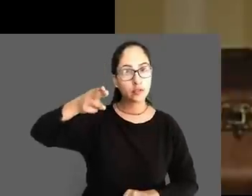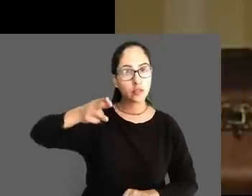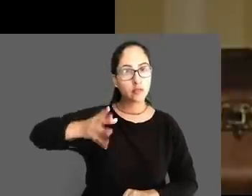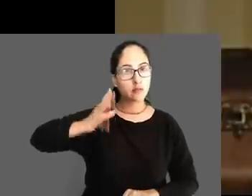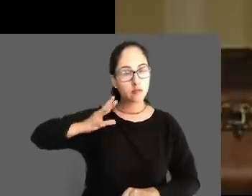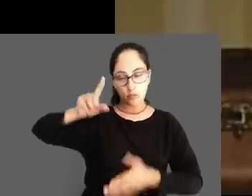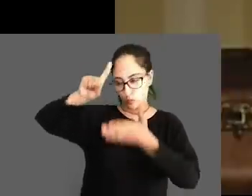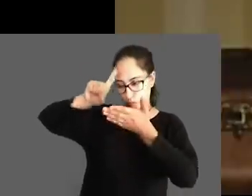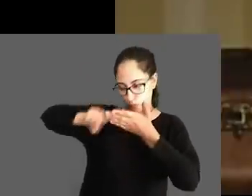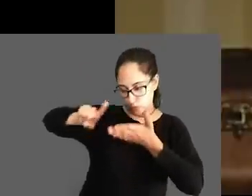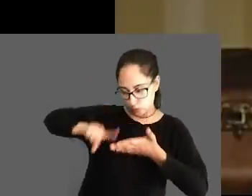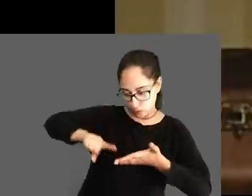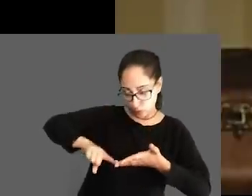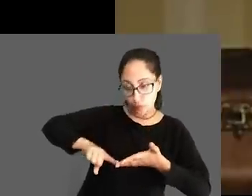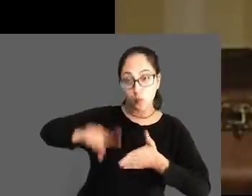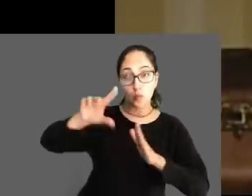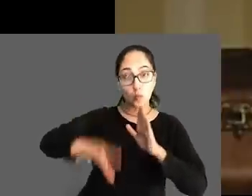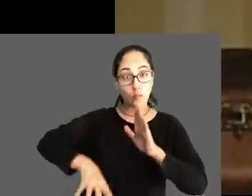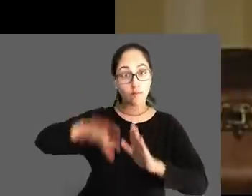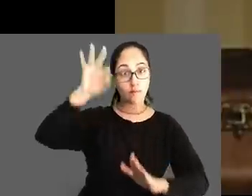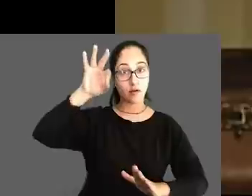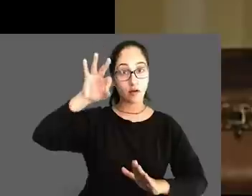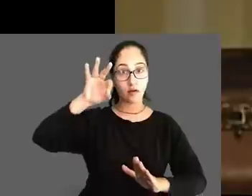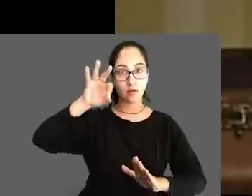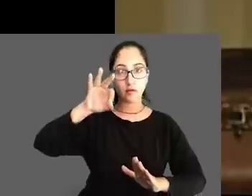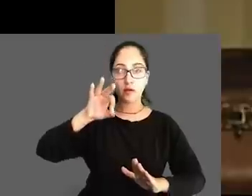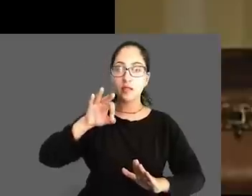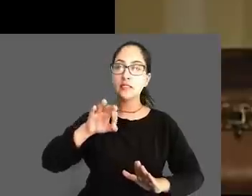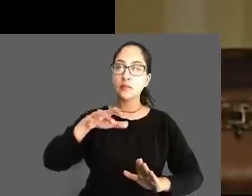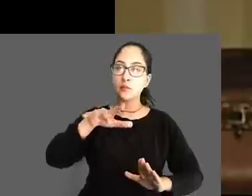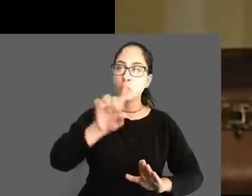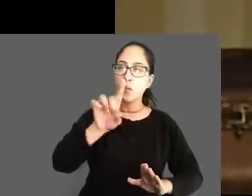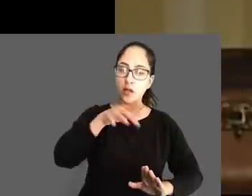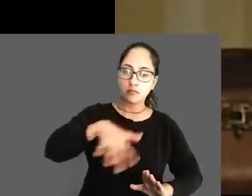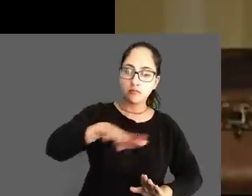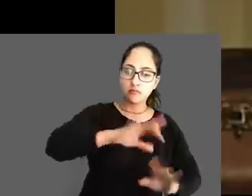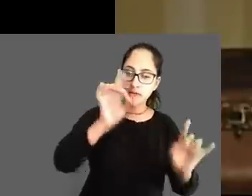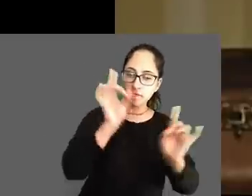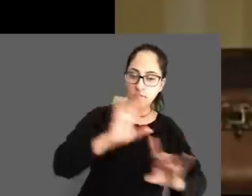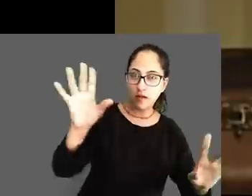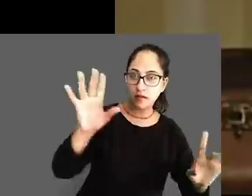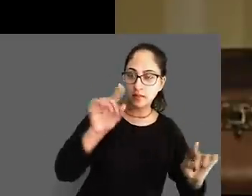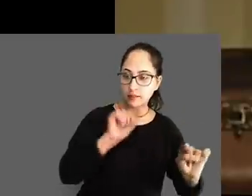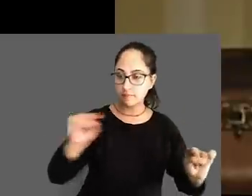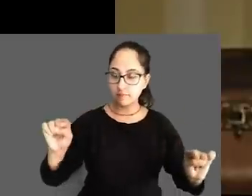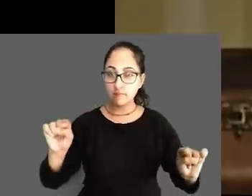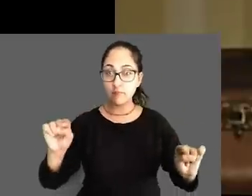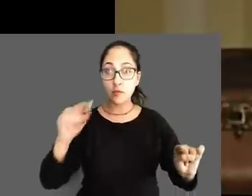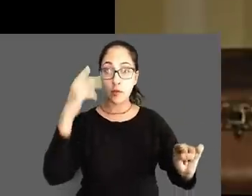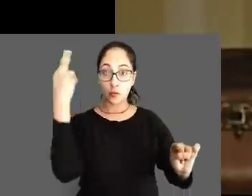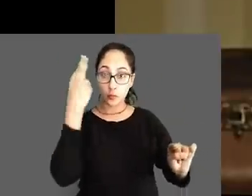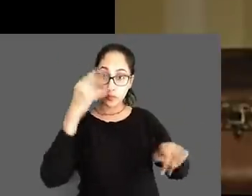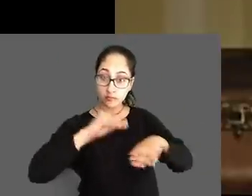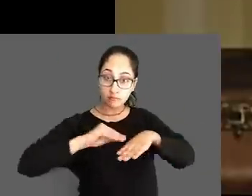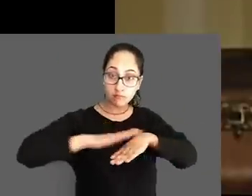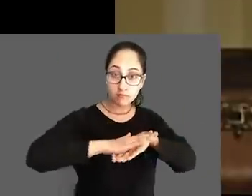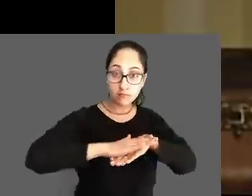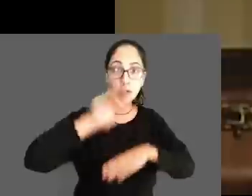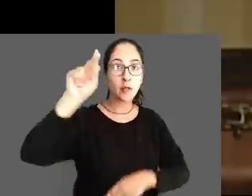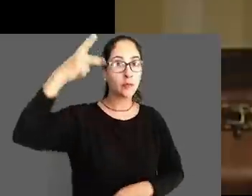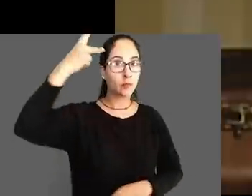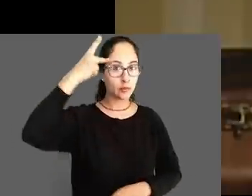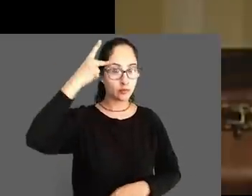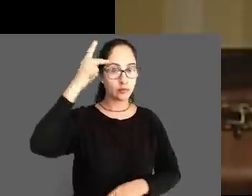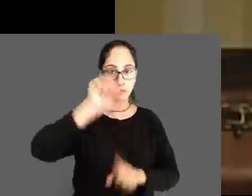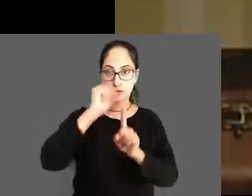It's very, very risky, I think, to interpret these situations as being specific to the faith